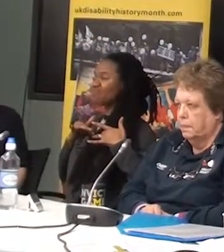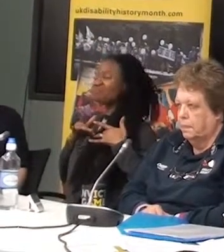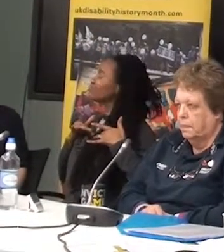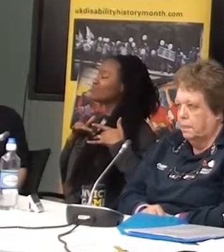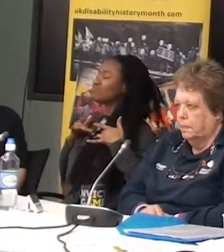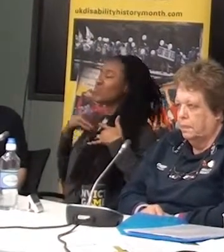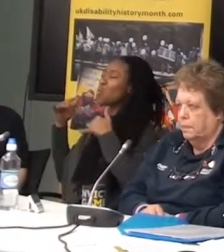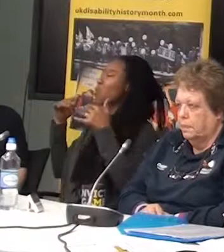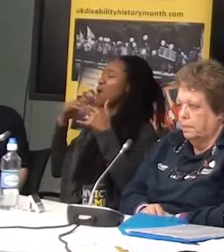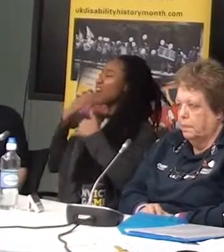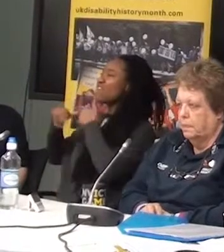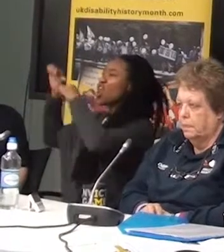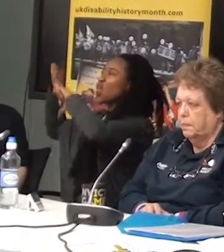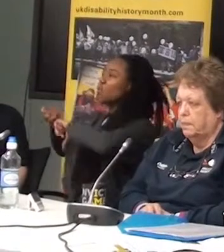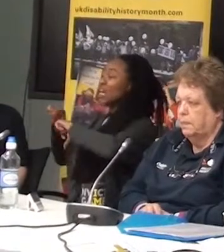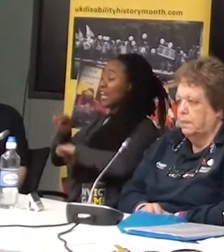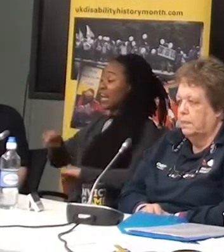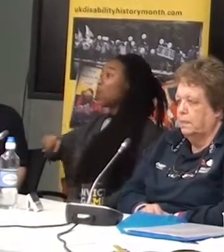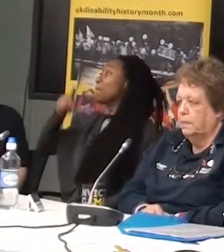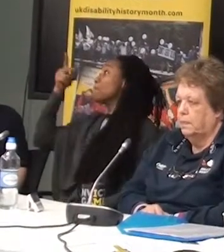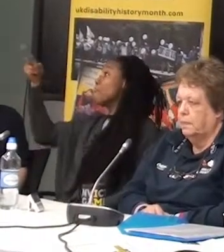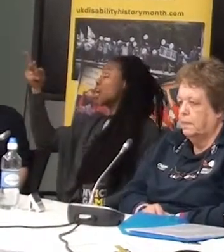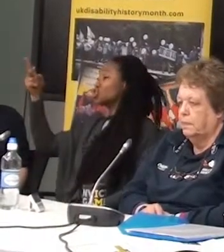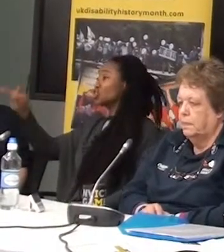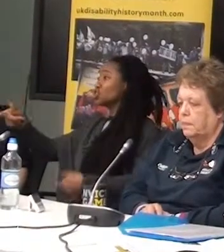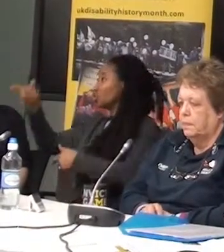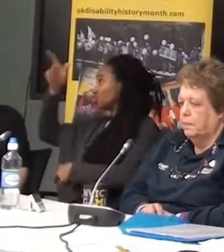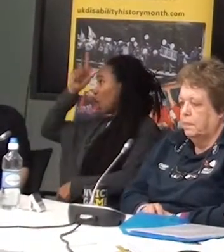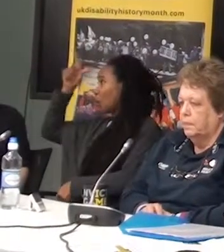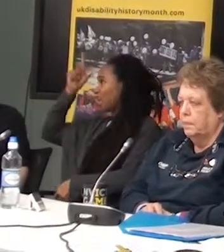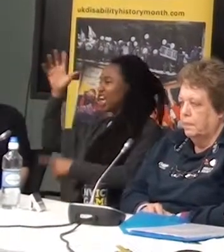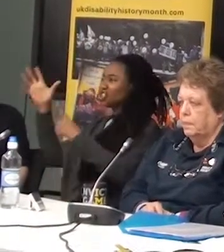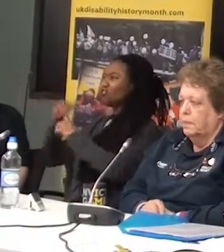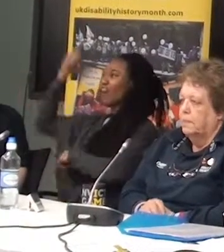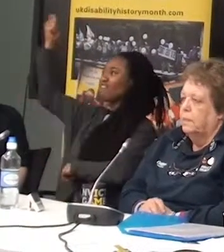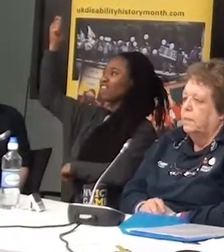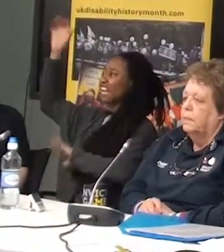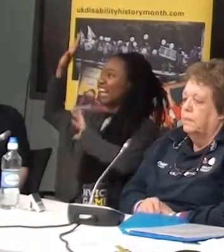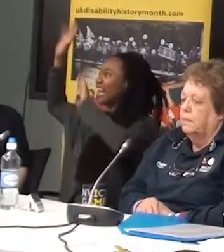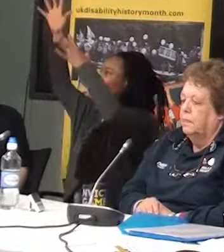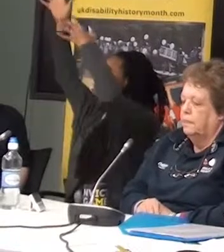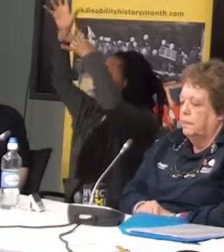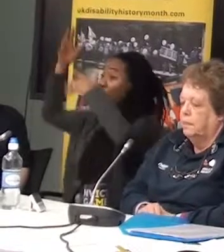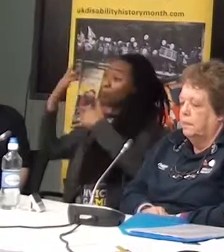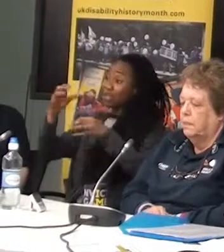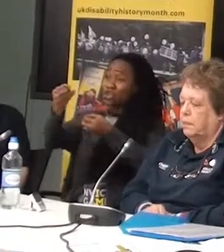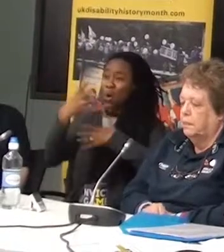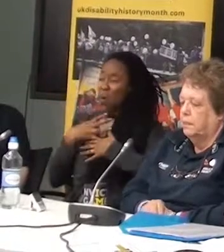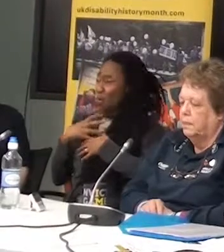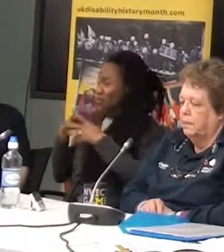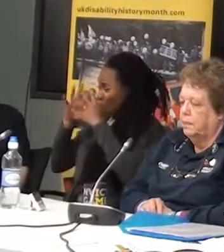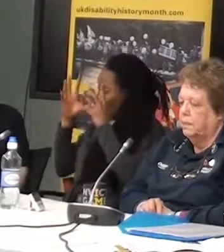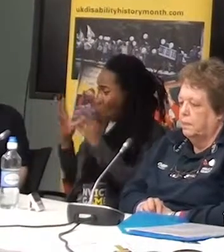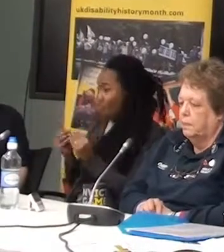war. And he went back to Germany triumphantly, a hero, we are told. So the whole thing about this war was